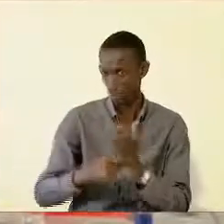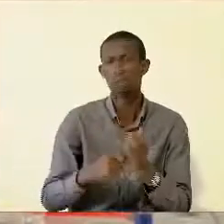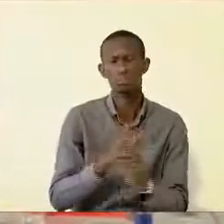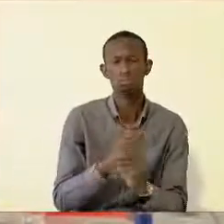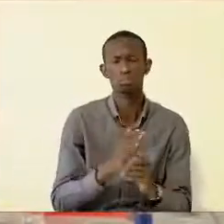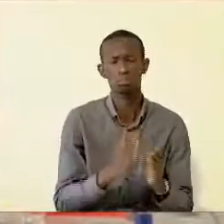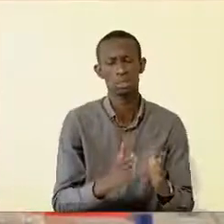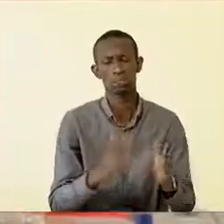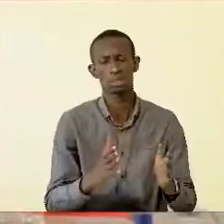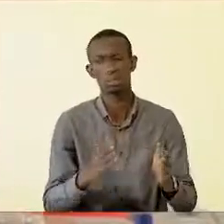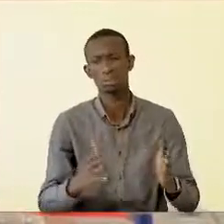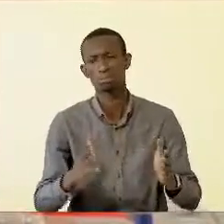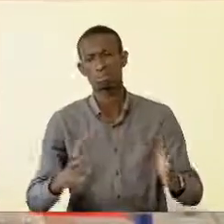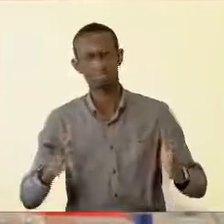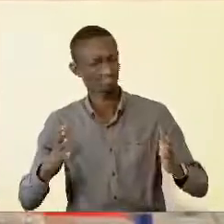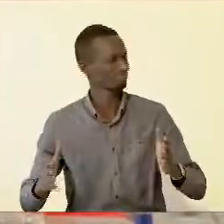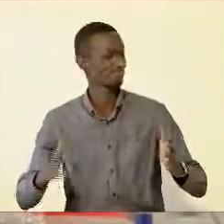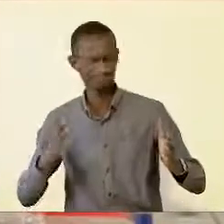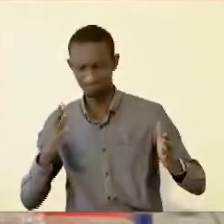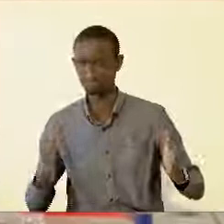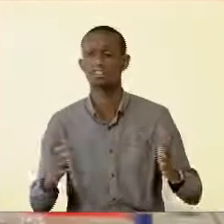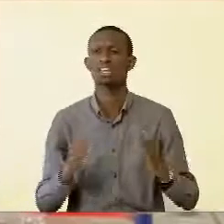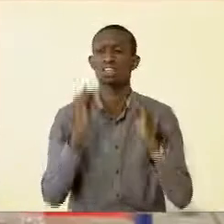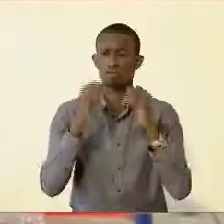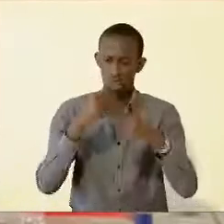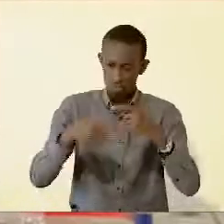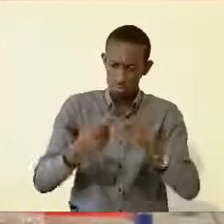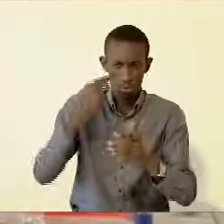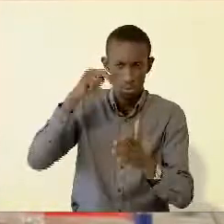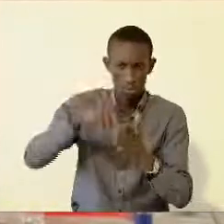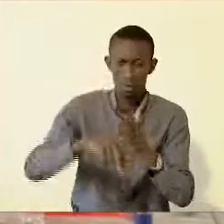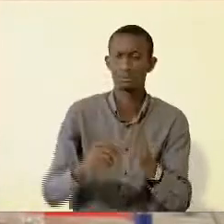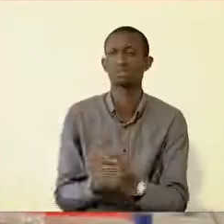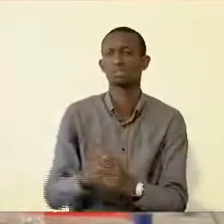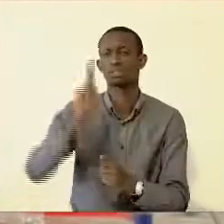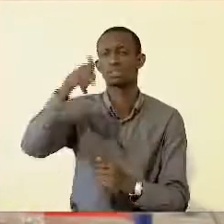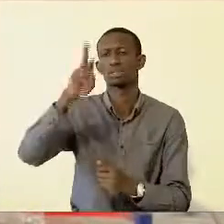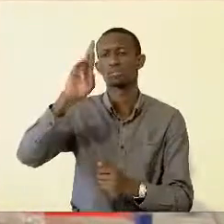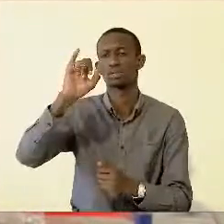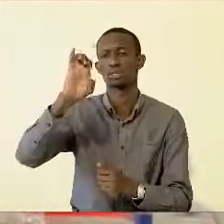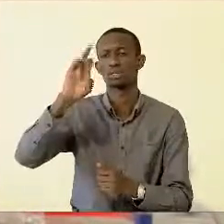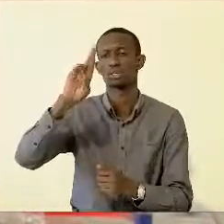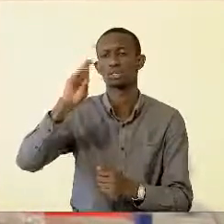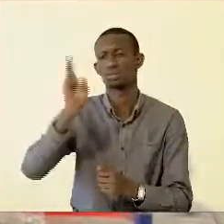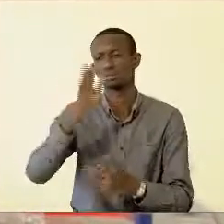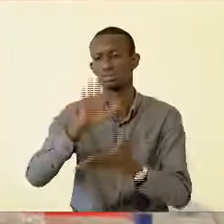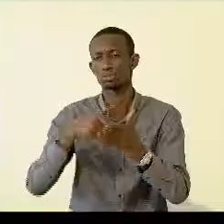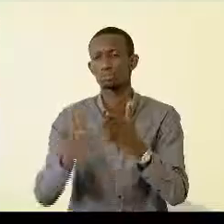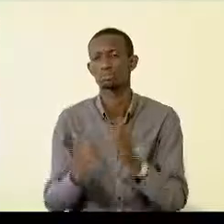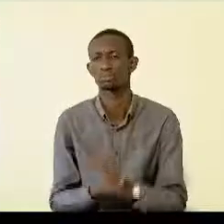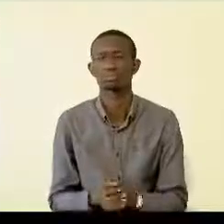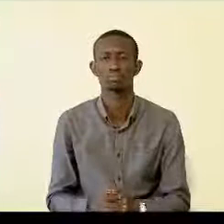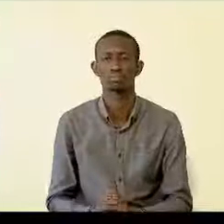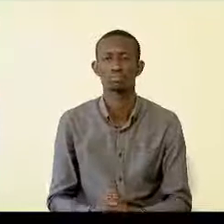as we move down because of the extra shell. And as a result, the